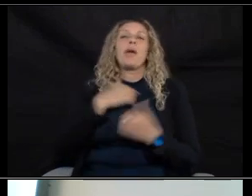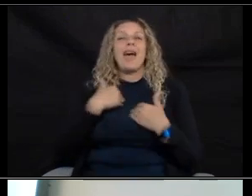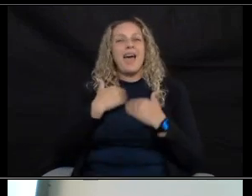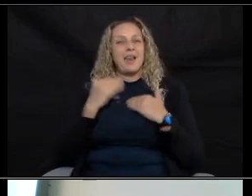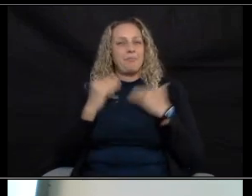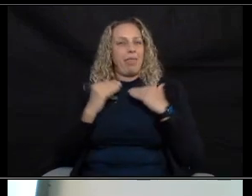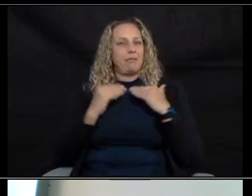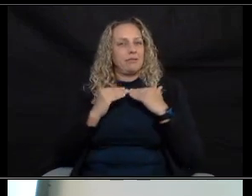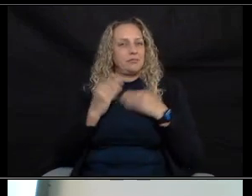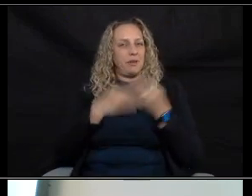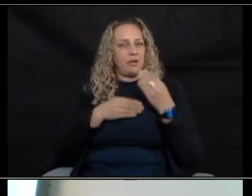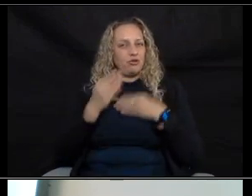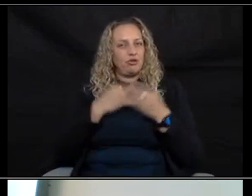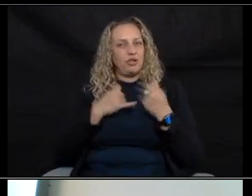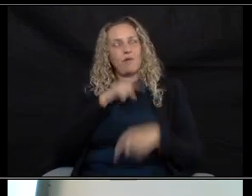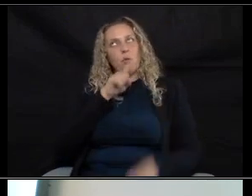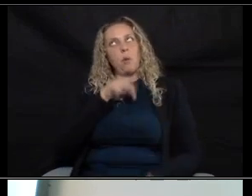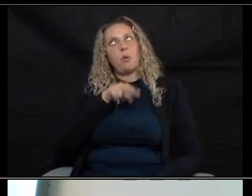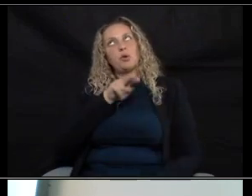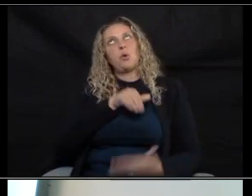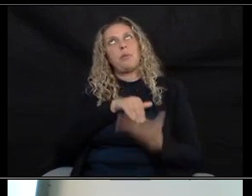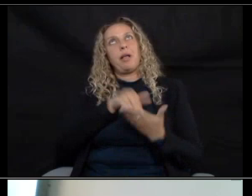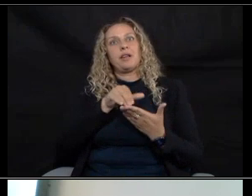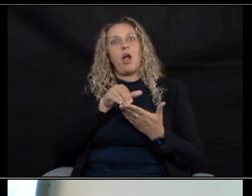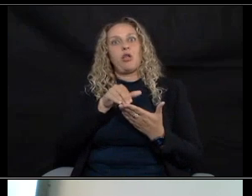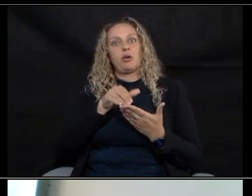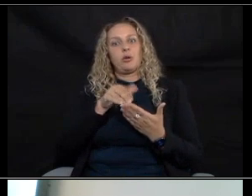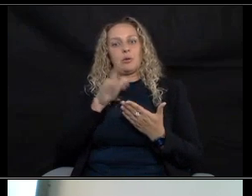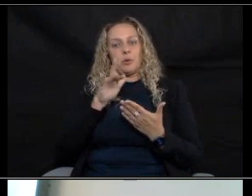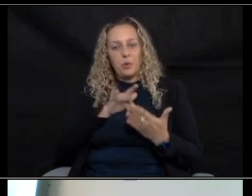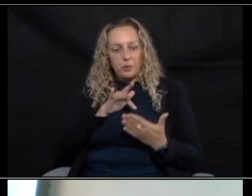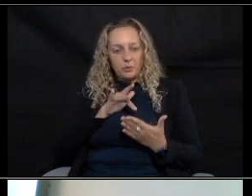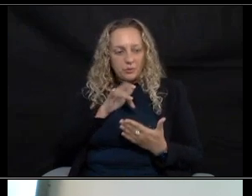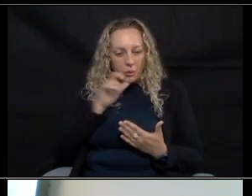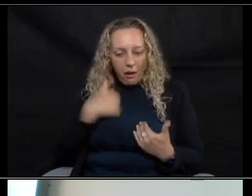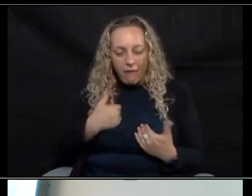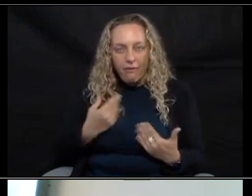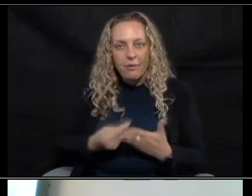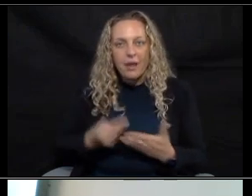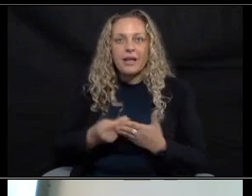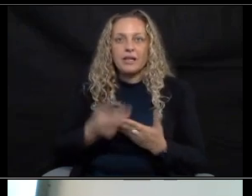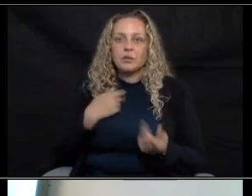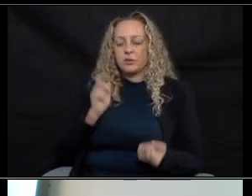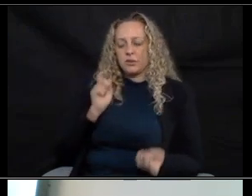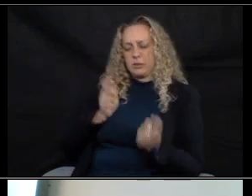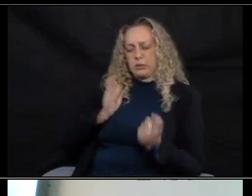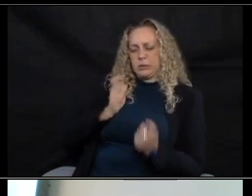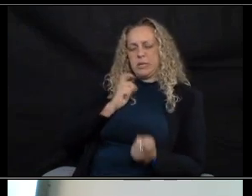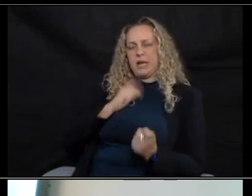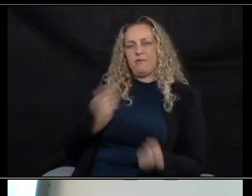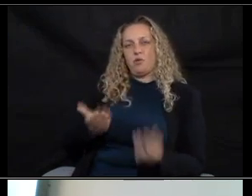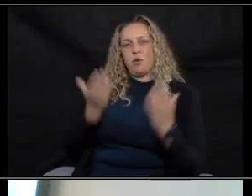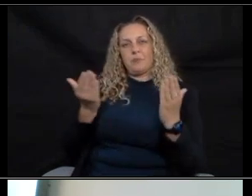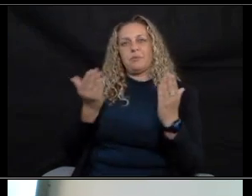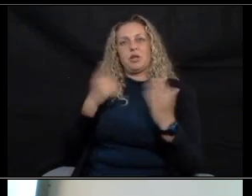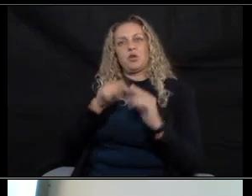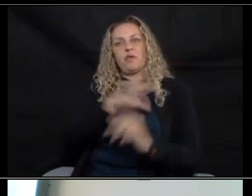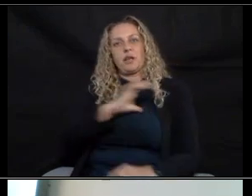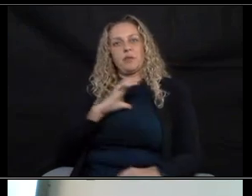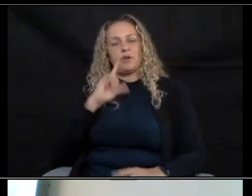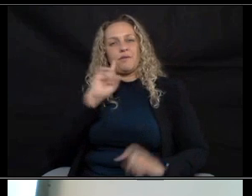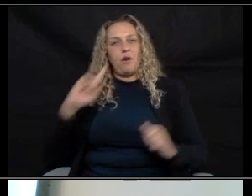balanced budget. Now I have a $1.2 million hole. So we've made a couple of adjustments and have some recommendations to bring to the commission